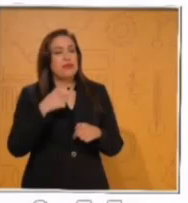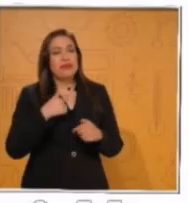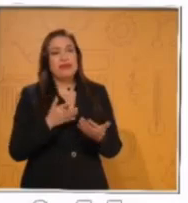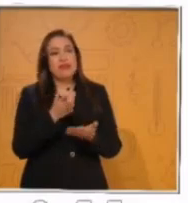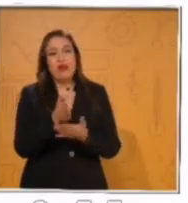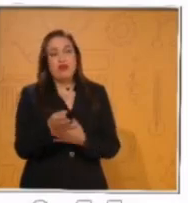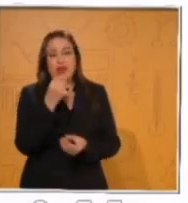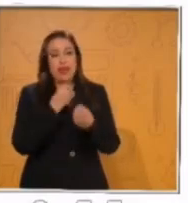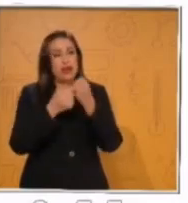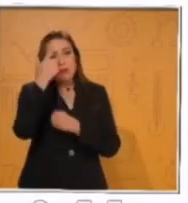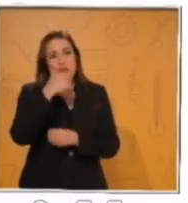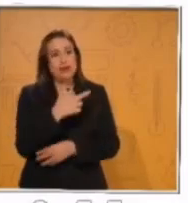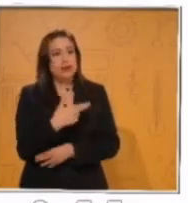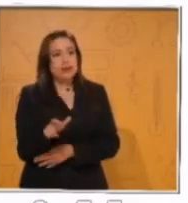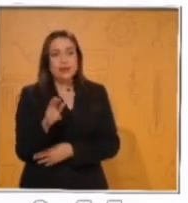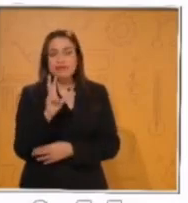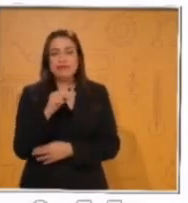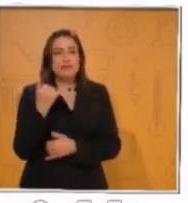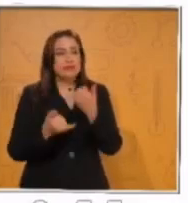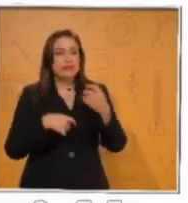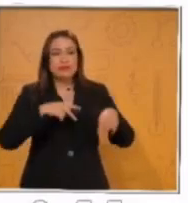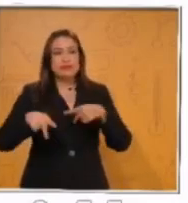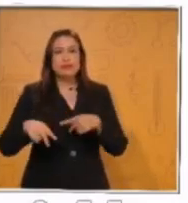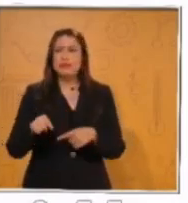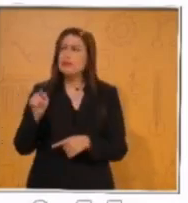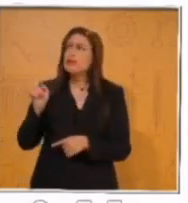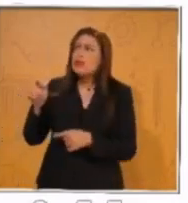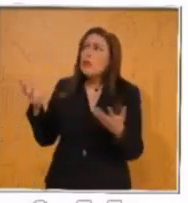play soccer. What do you do?